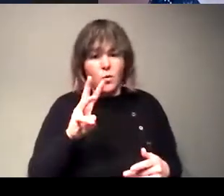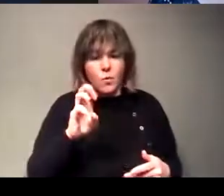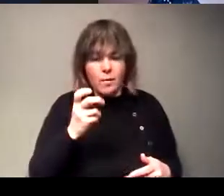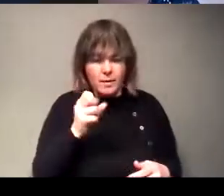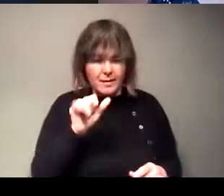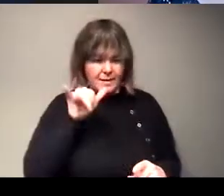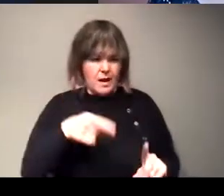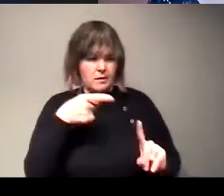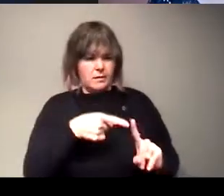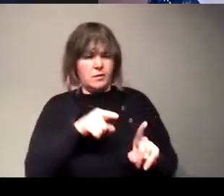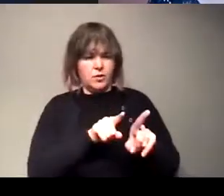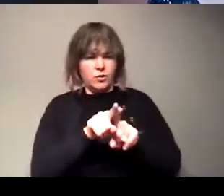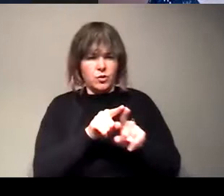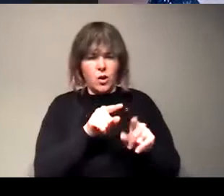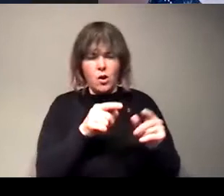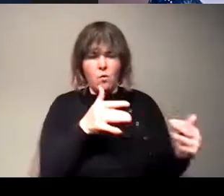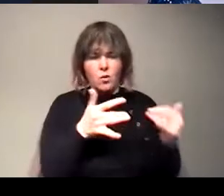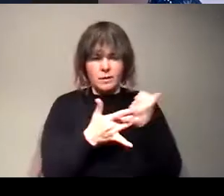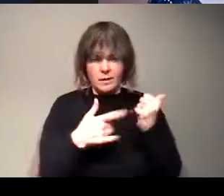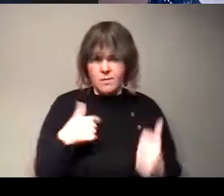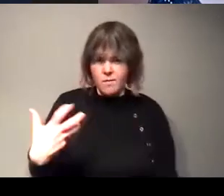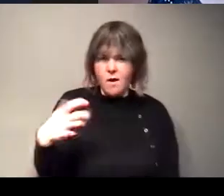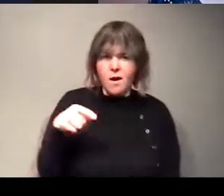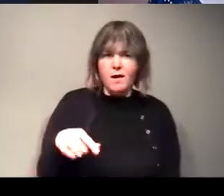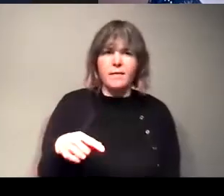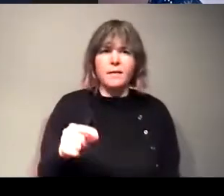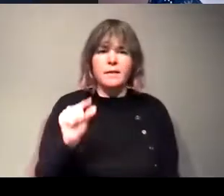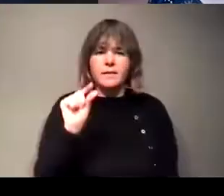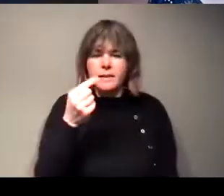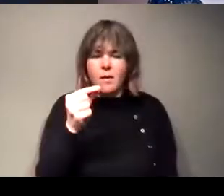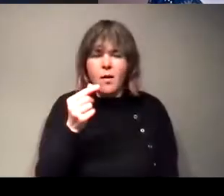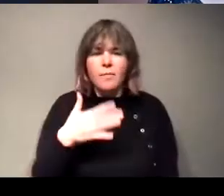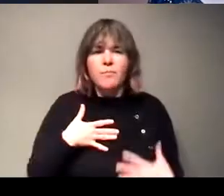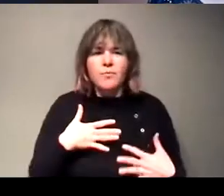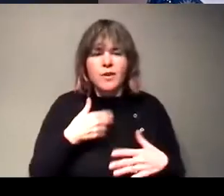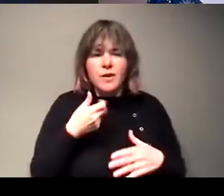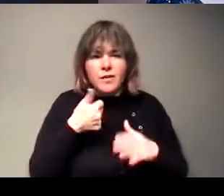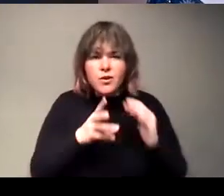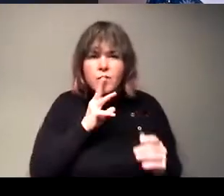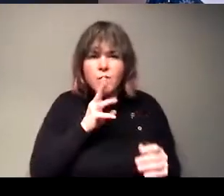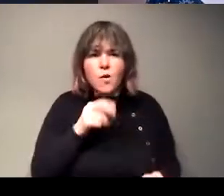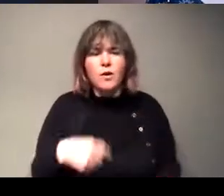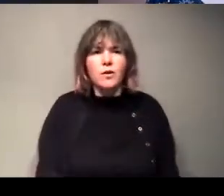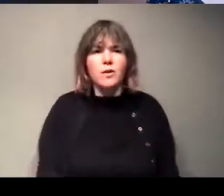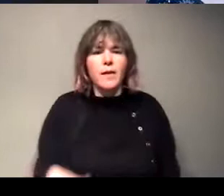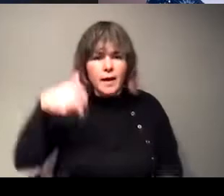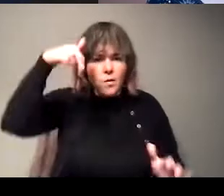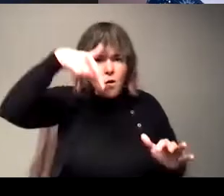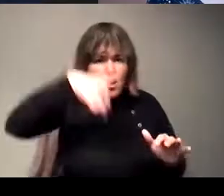that's the Star Wars tech I want, is that very tiny breathe underwater device that lets them walk to the underwater